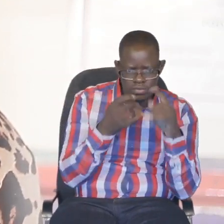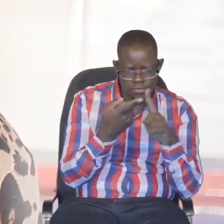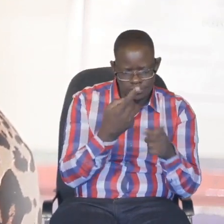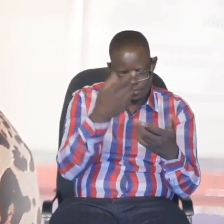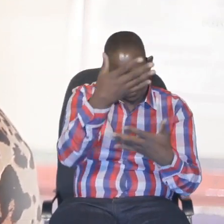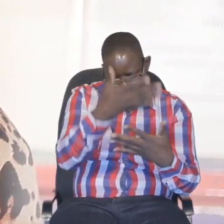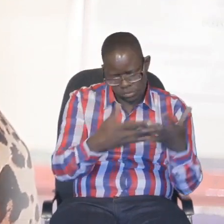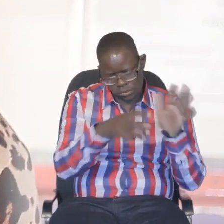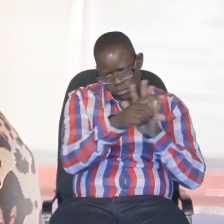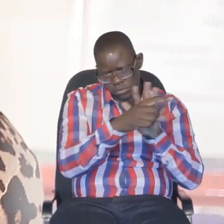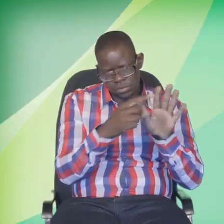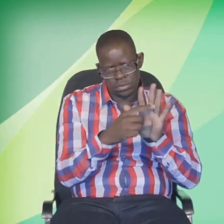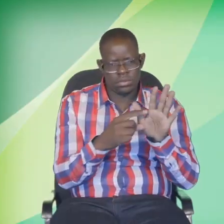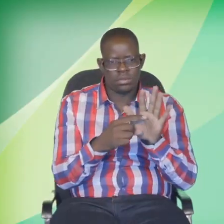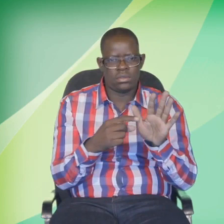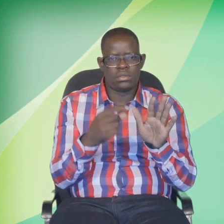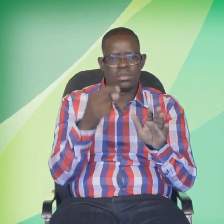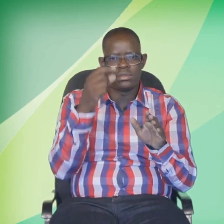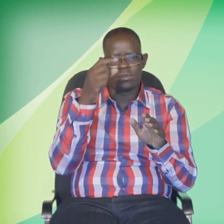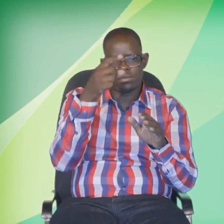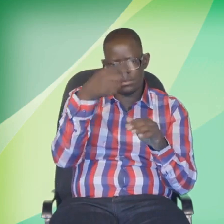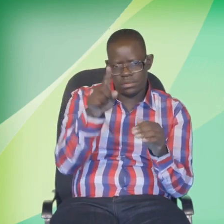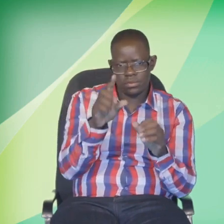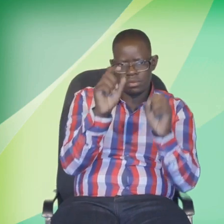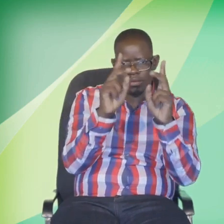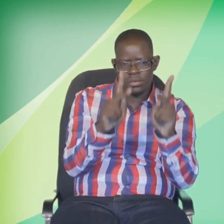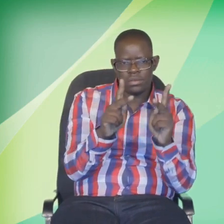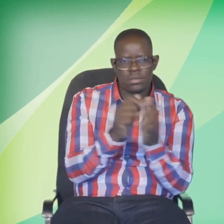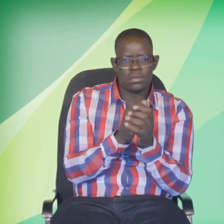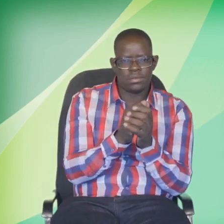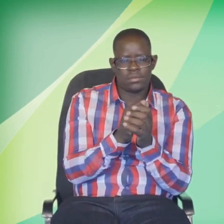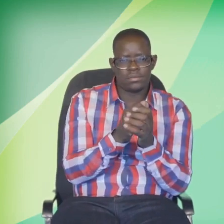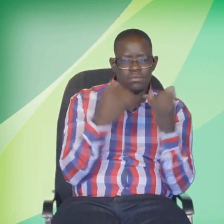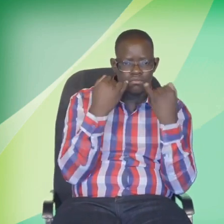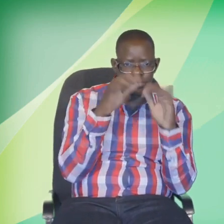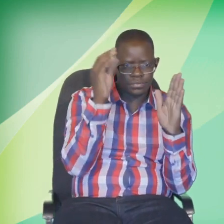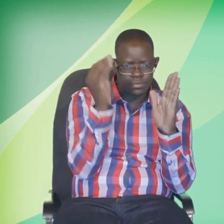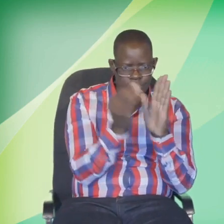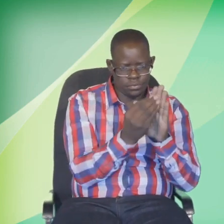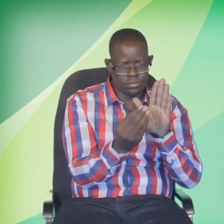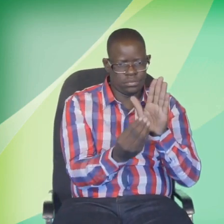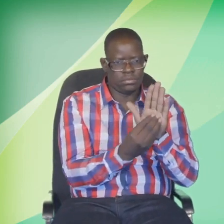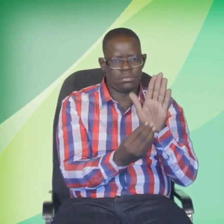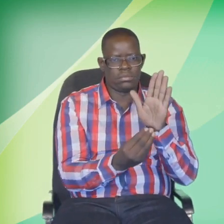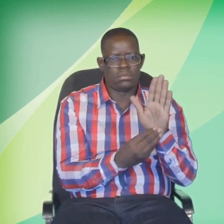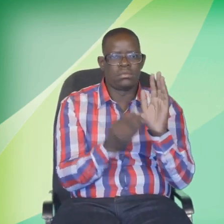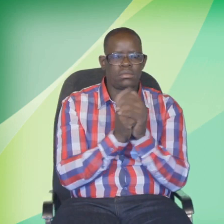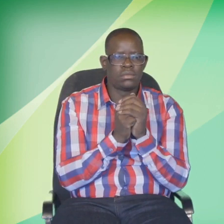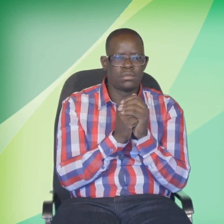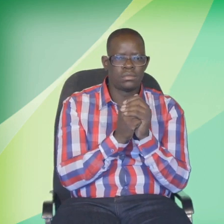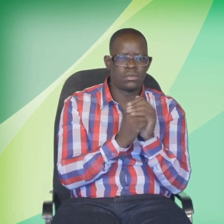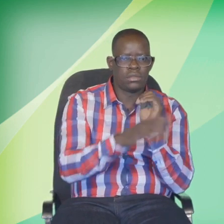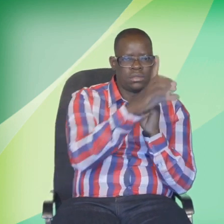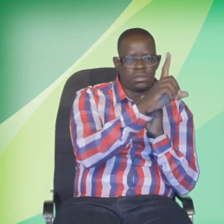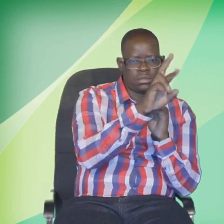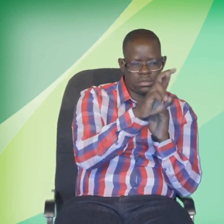up a creditors control account. That is right. Okay, let's record your information in the creditors control account. The creditors